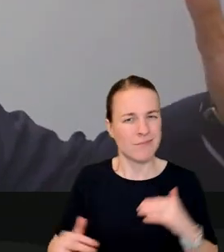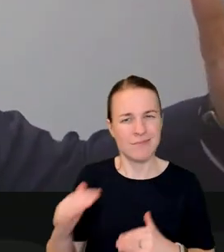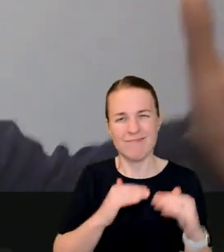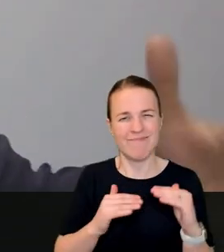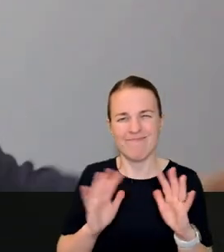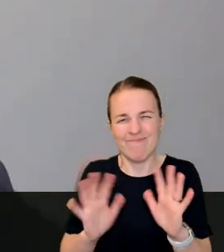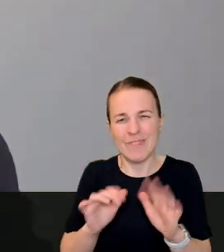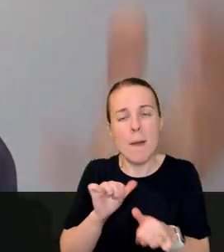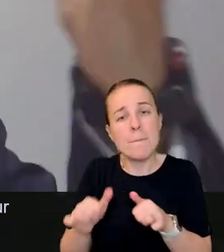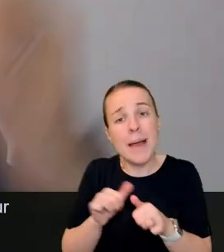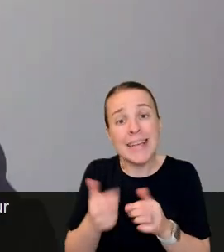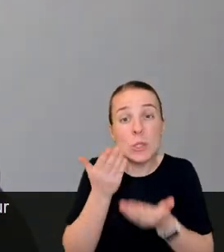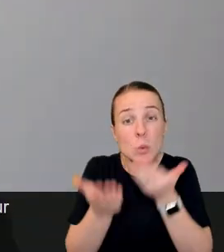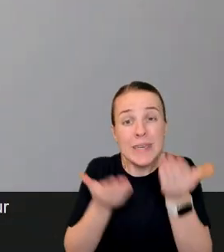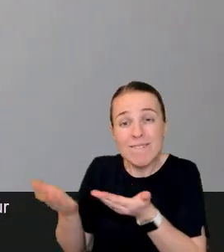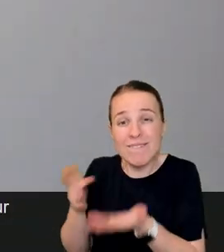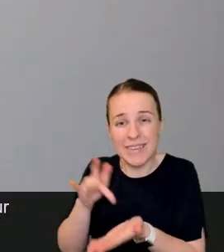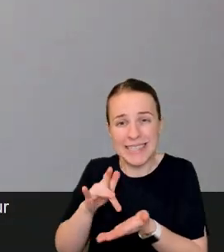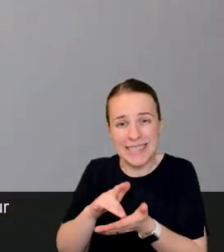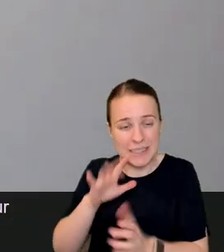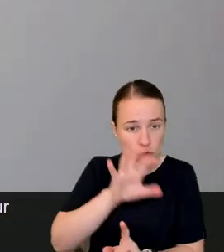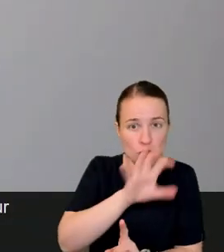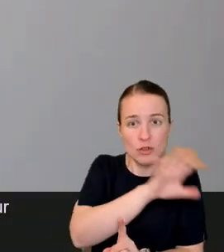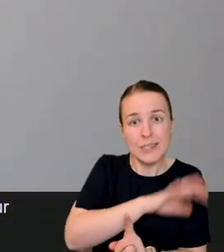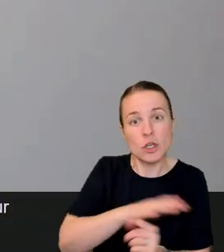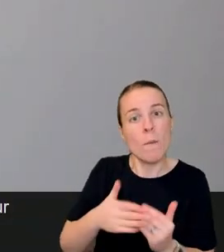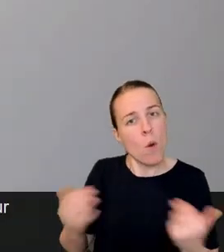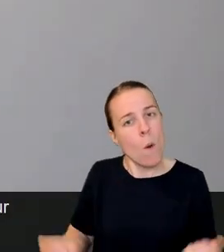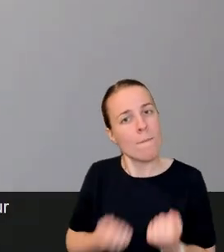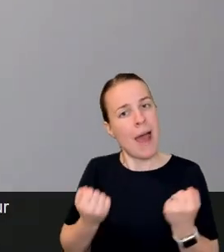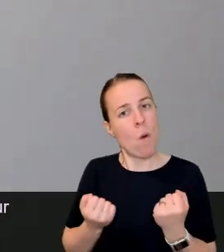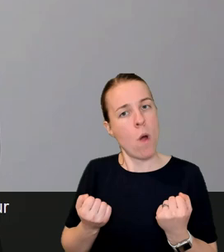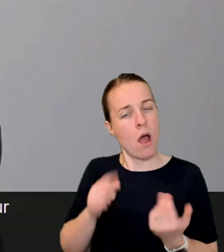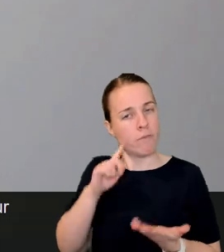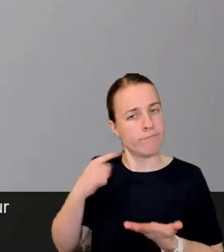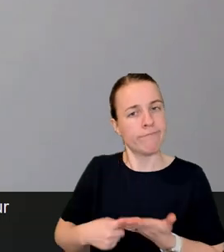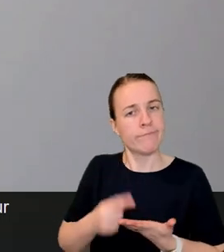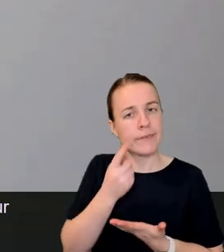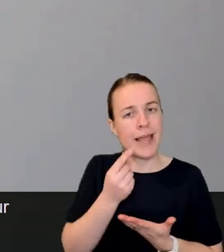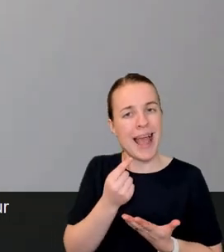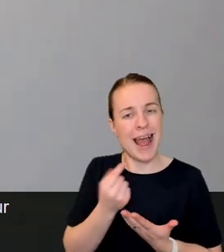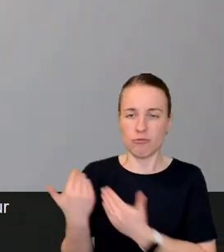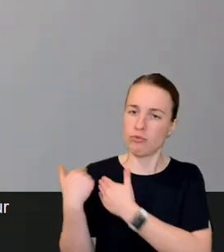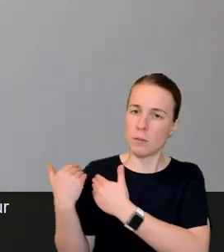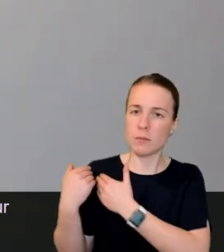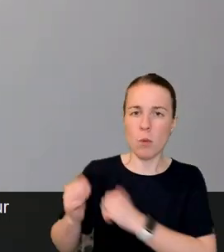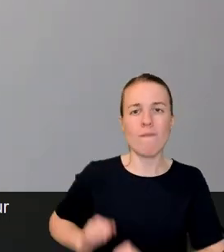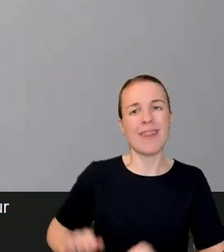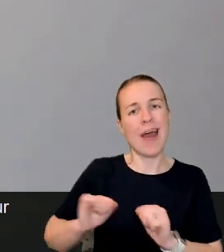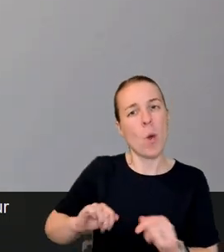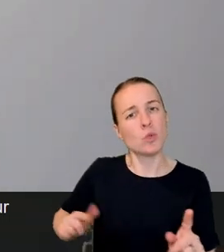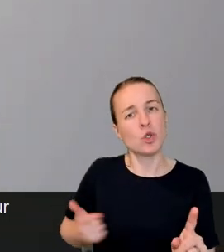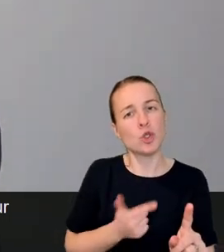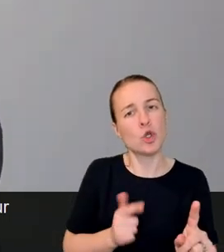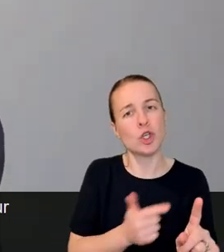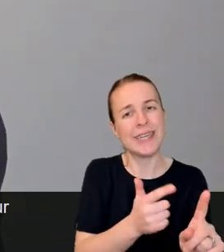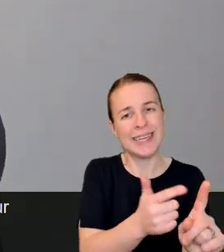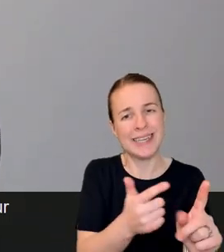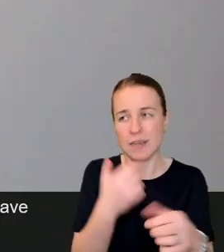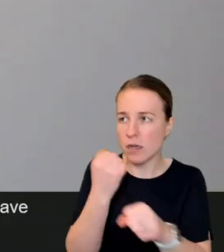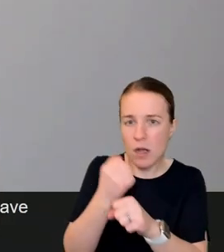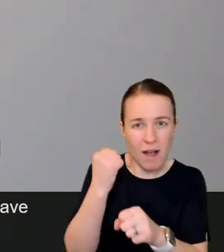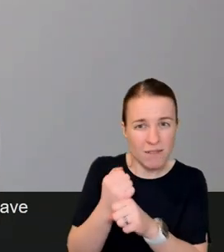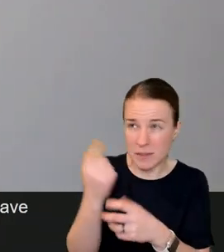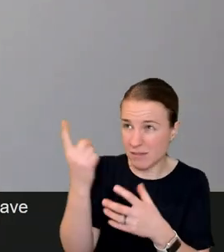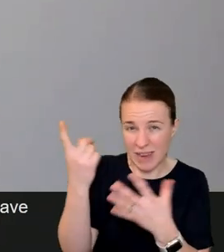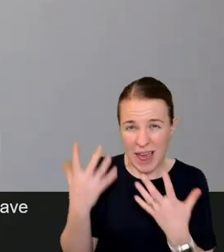regions more powers and resources to be in charge of our own destiny. And sure, if we have some support from the government, so far I haven't had a pence from the government in